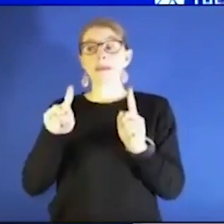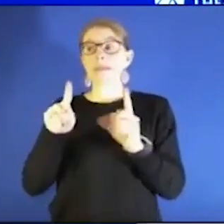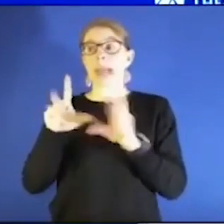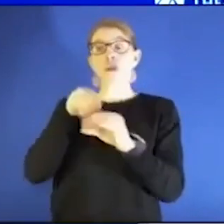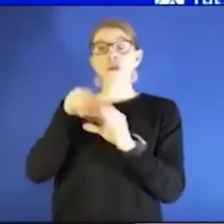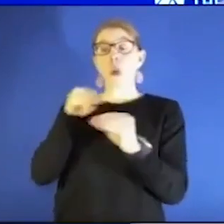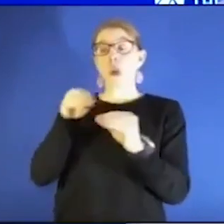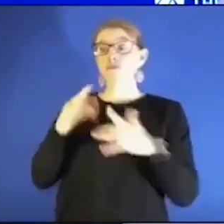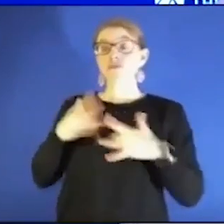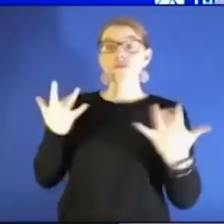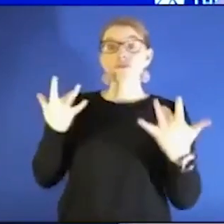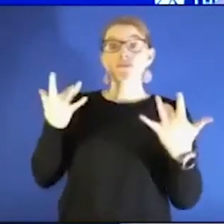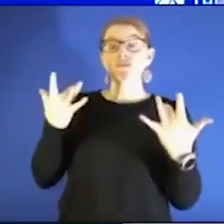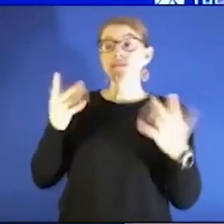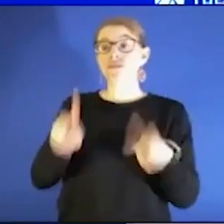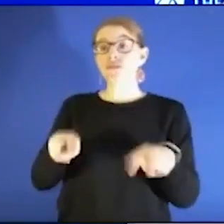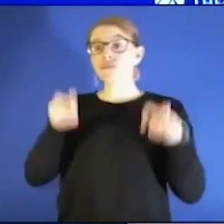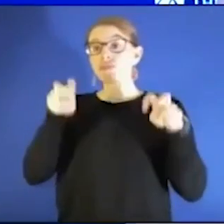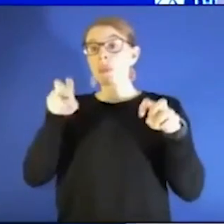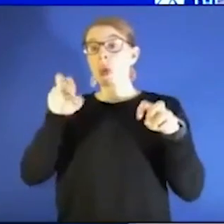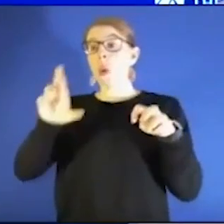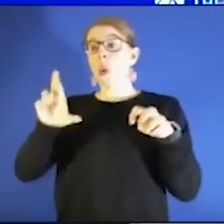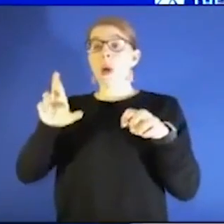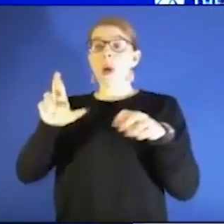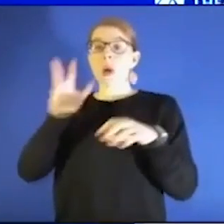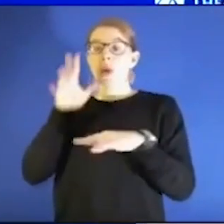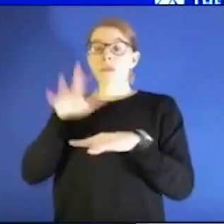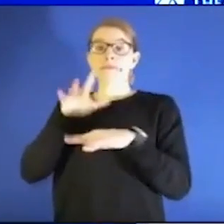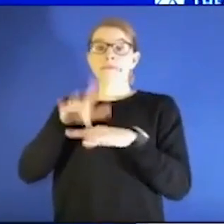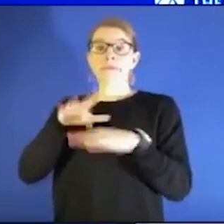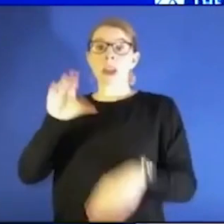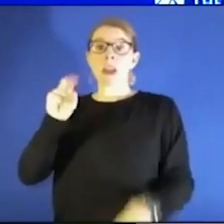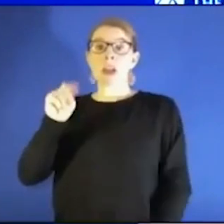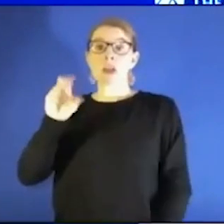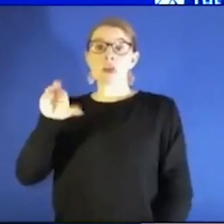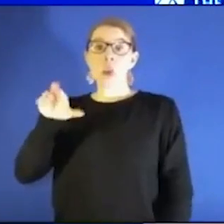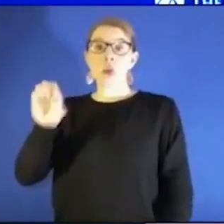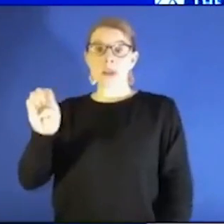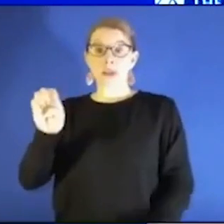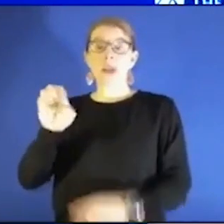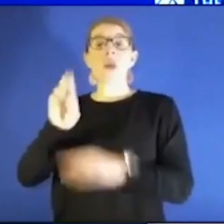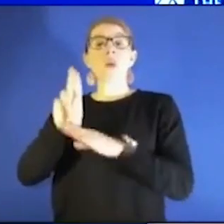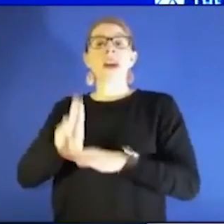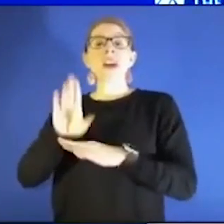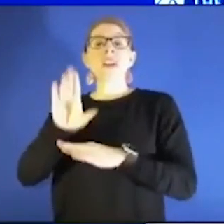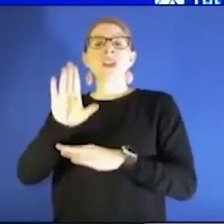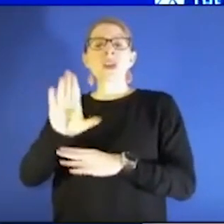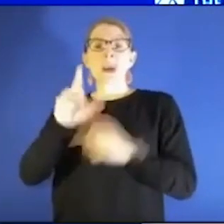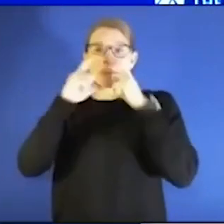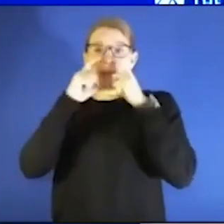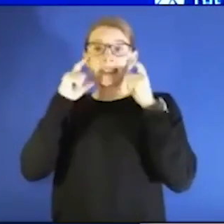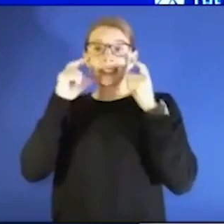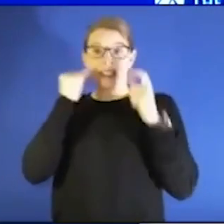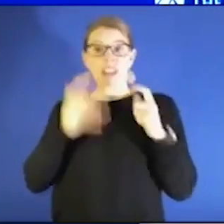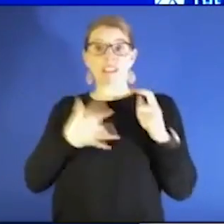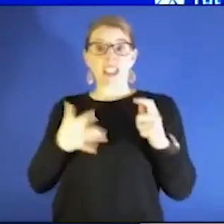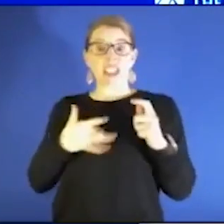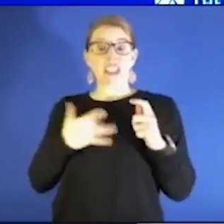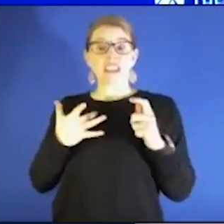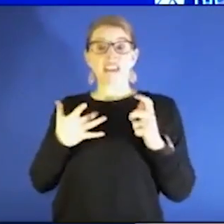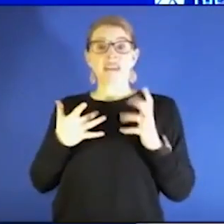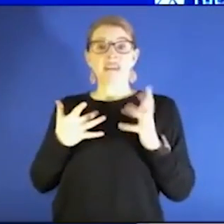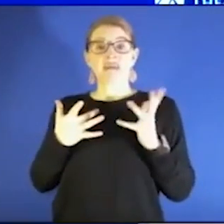you are kind of going on the concourse or whatever, wearing your mask at that point too, if you really feel the need to not want to wear a mask